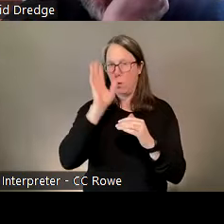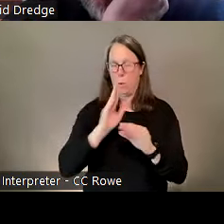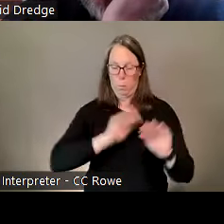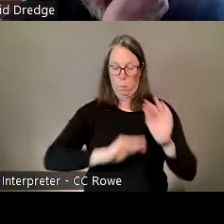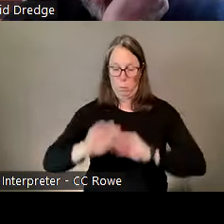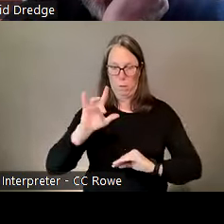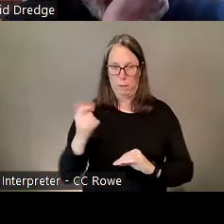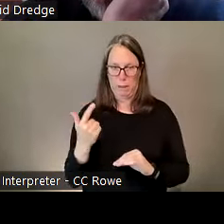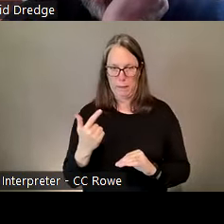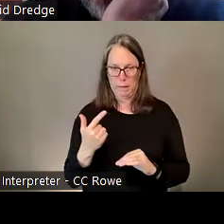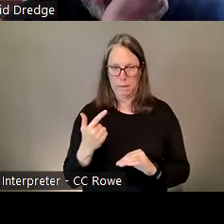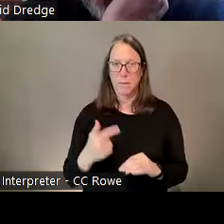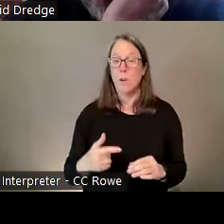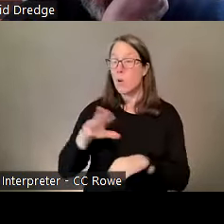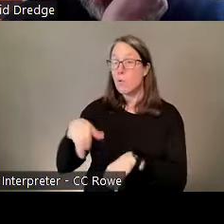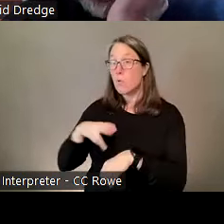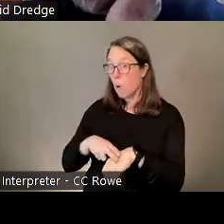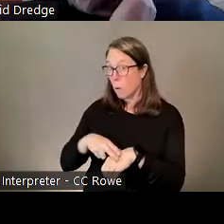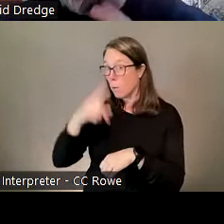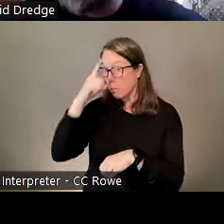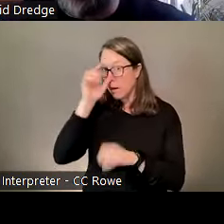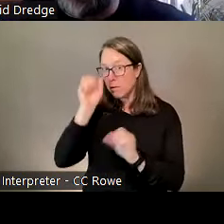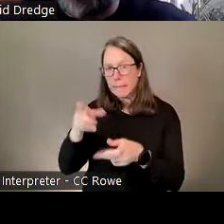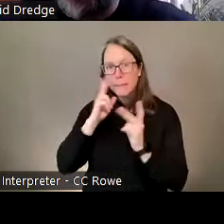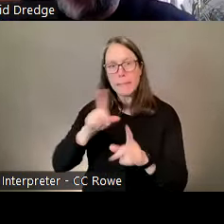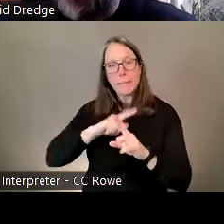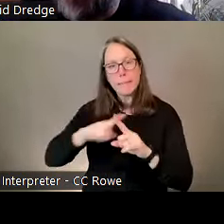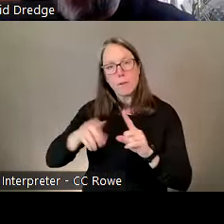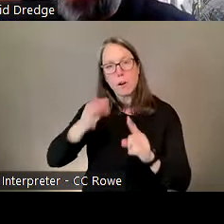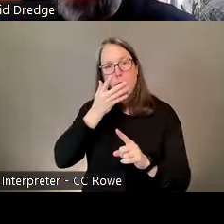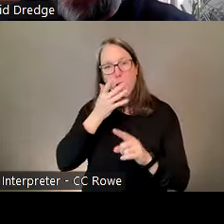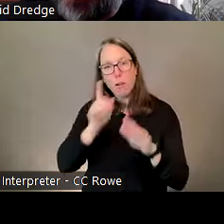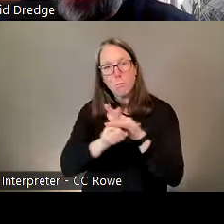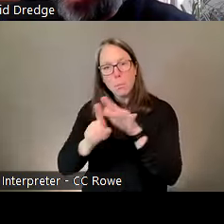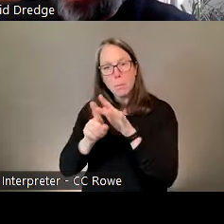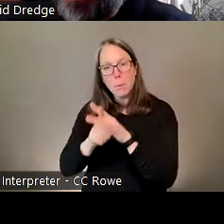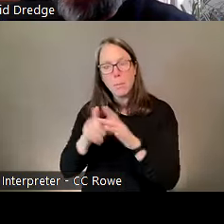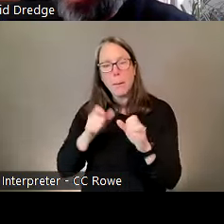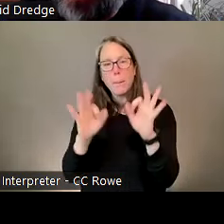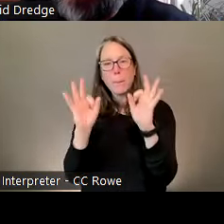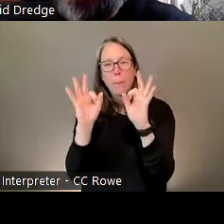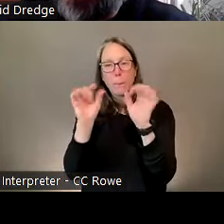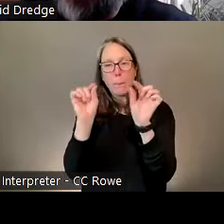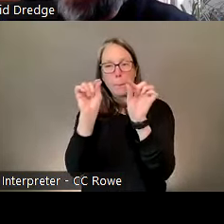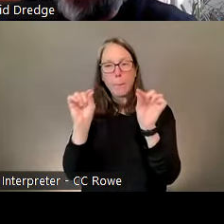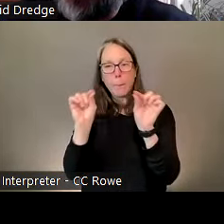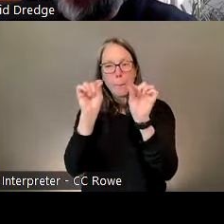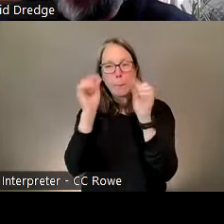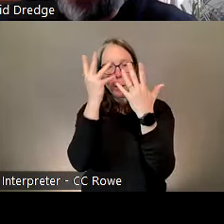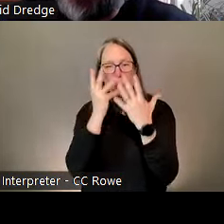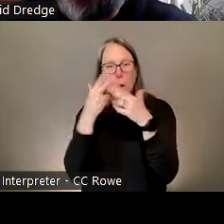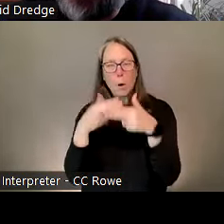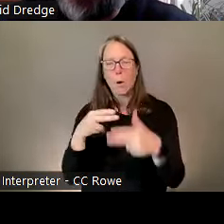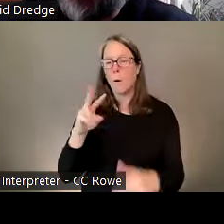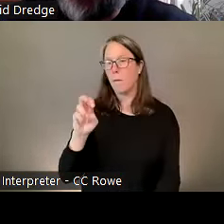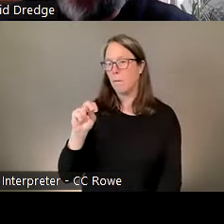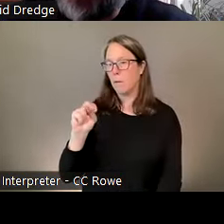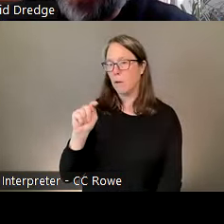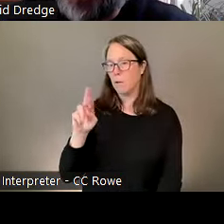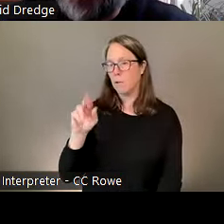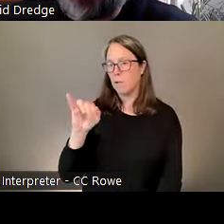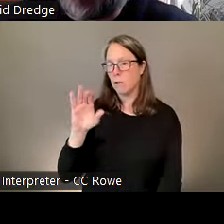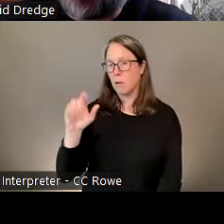you can see that strip of different colored brain tissue. And these little dark slits right here are called ventricles, or they're